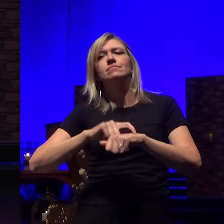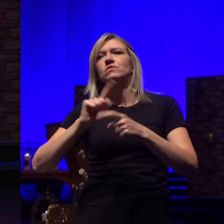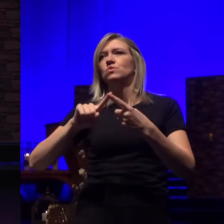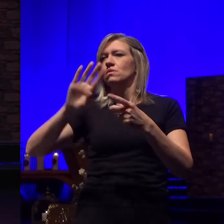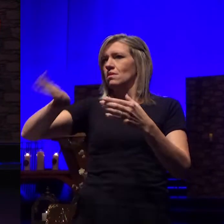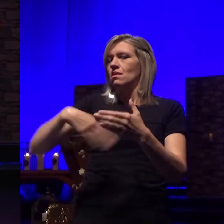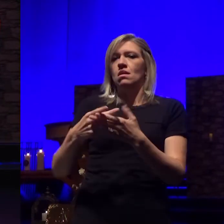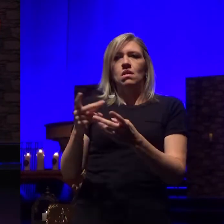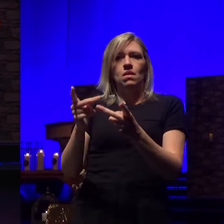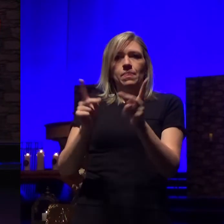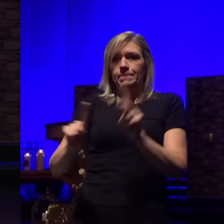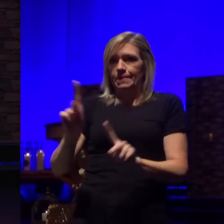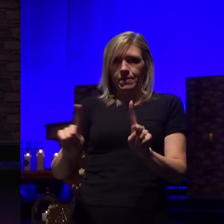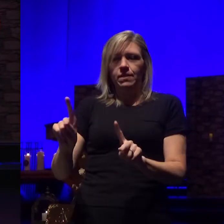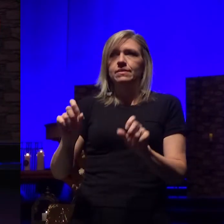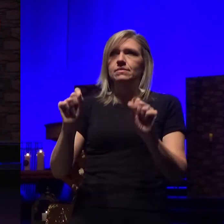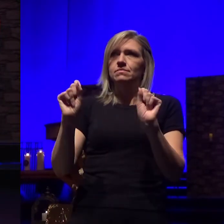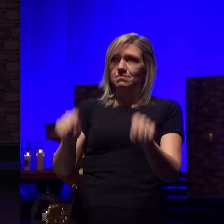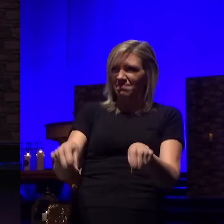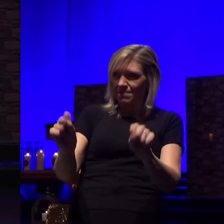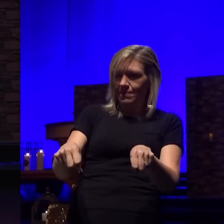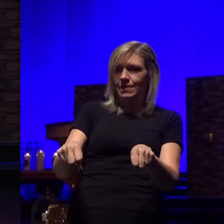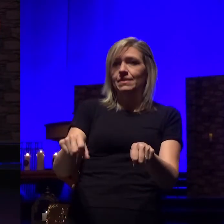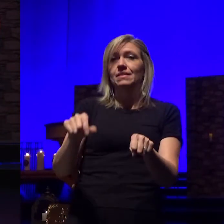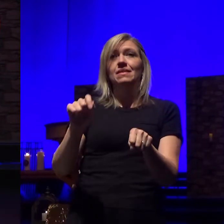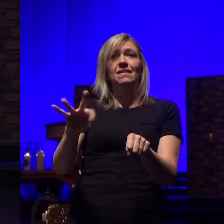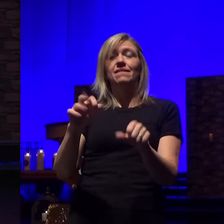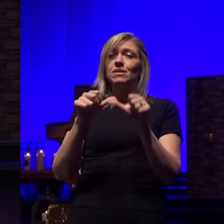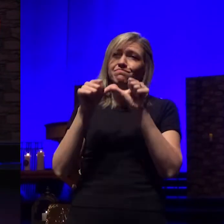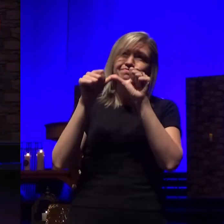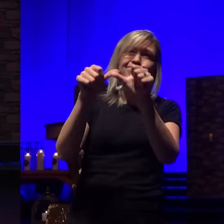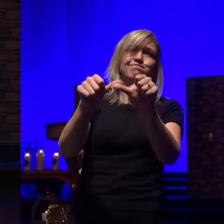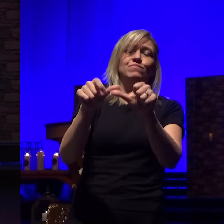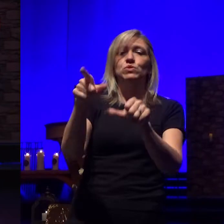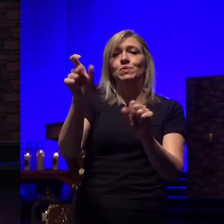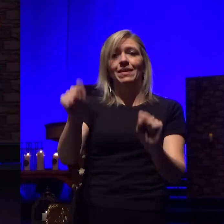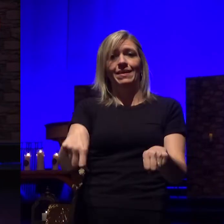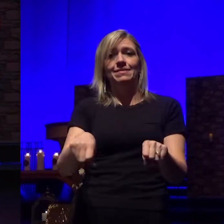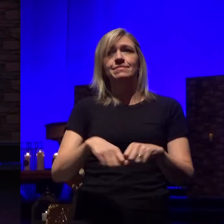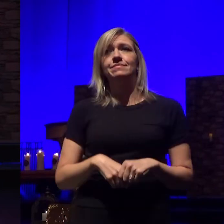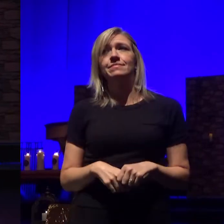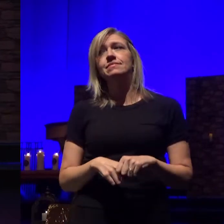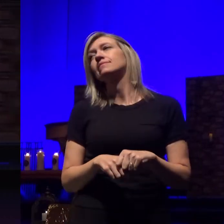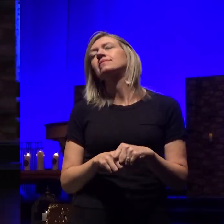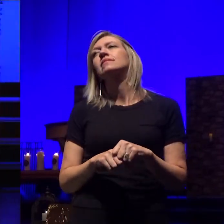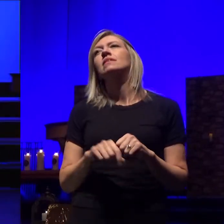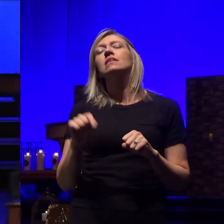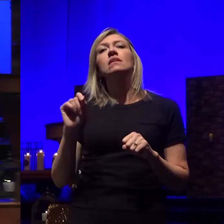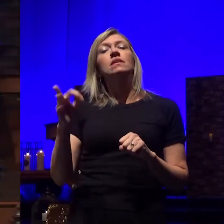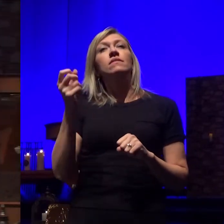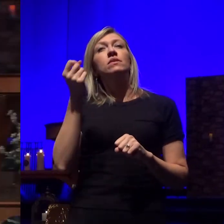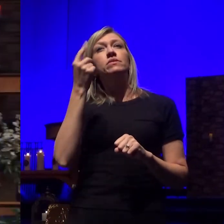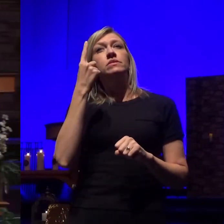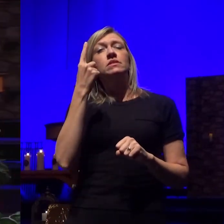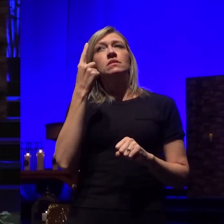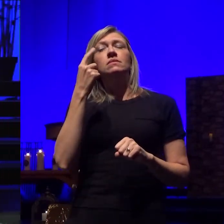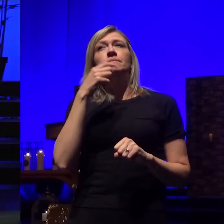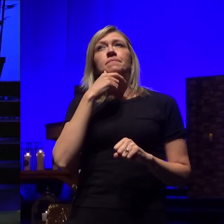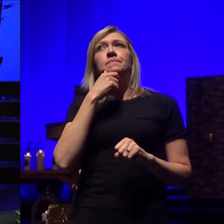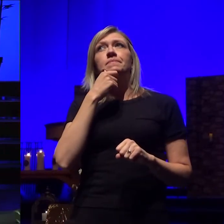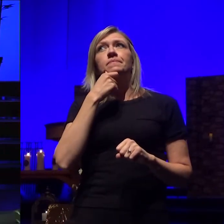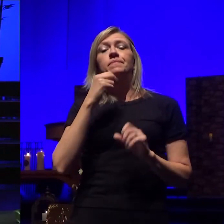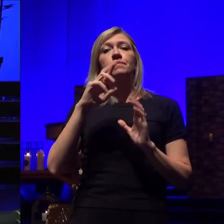to all the people you can, as long as you ever can. When we understand the